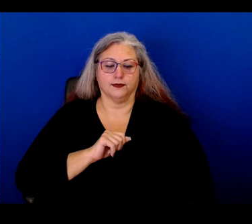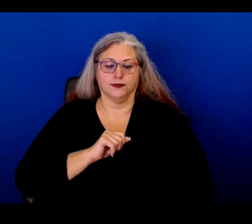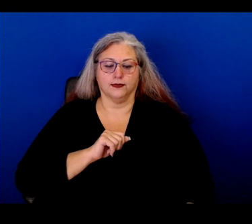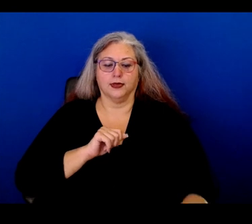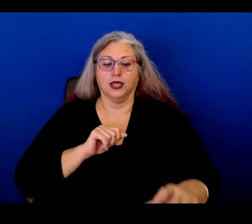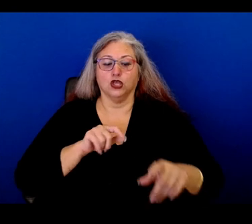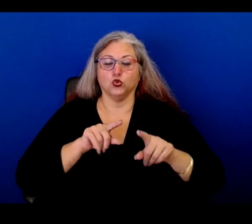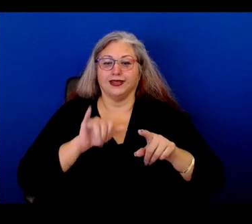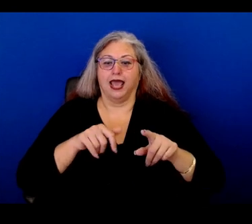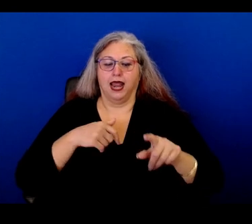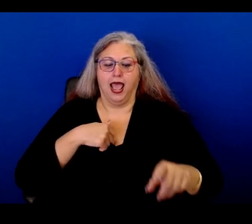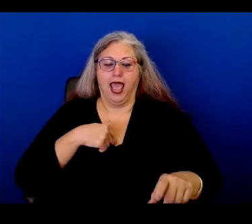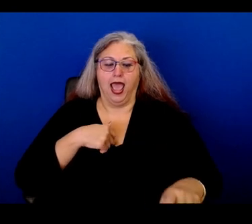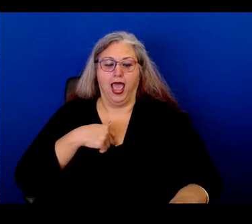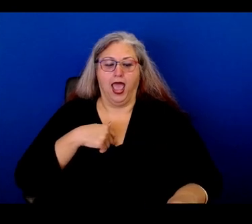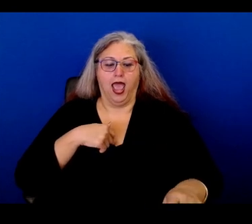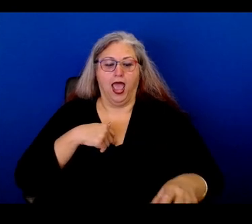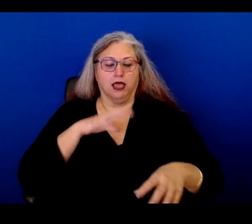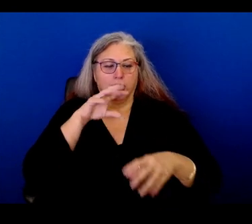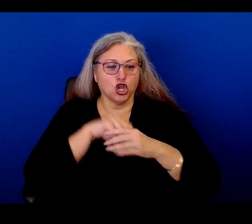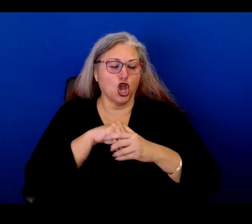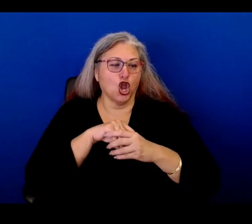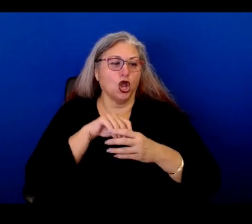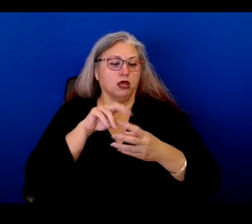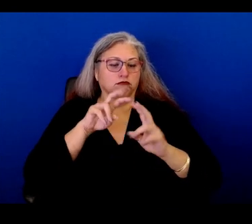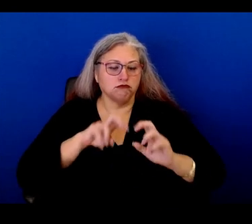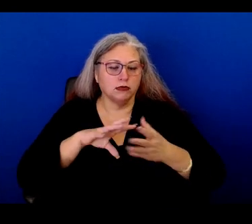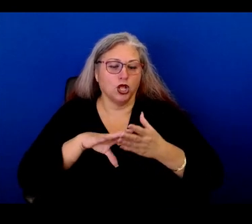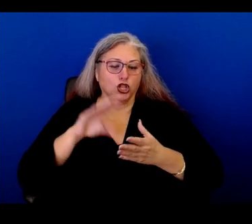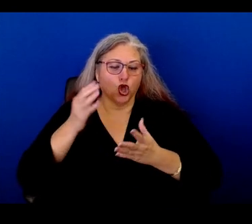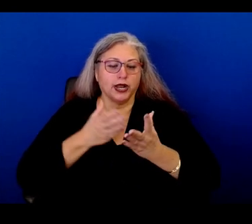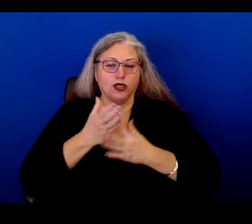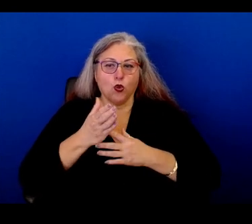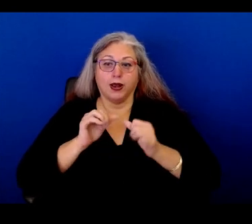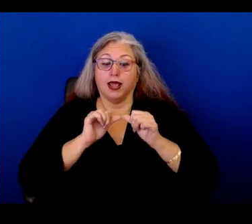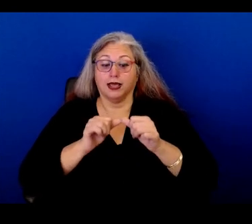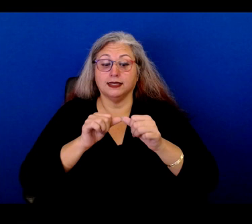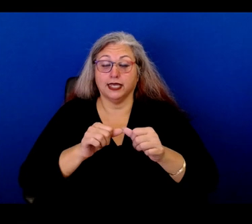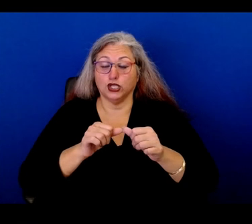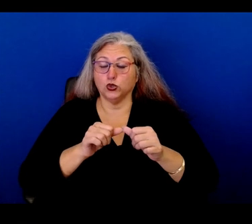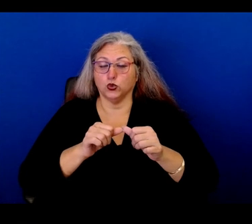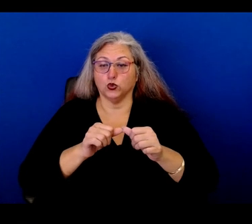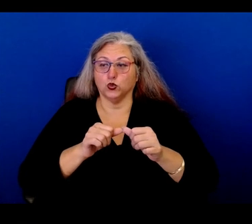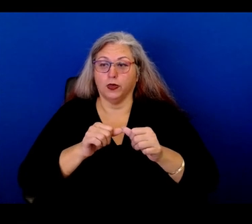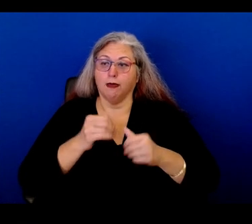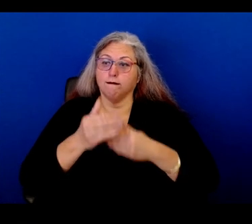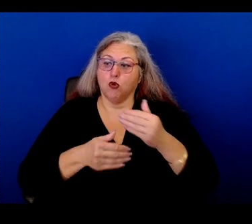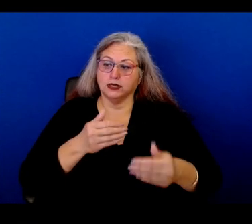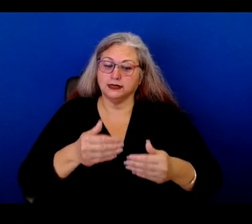really engaged in and learned about and went through and continue to go through that process